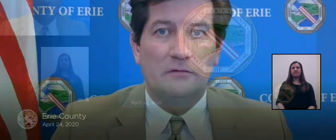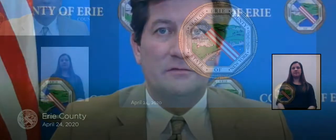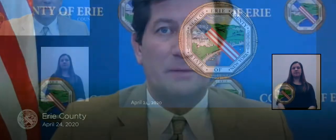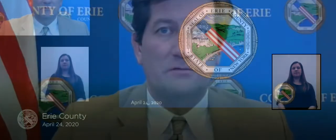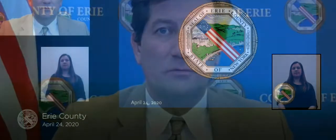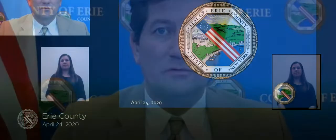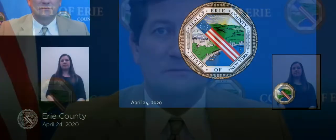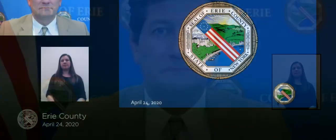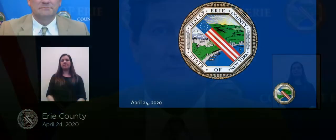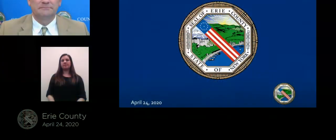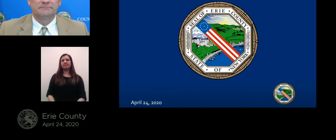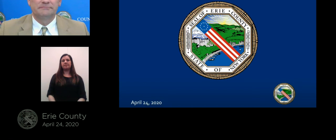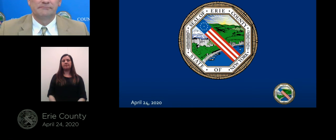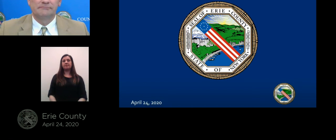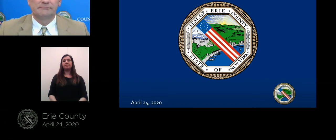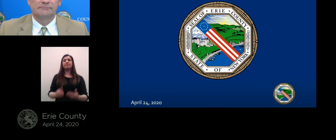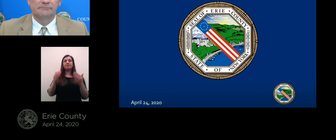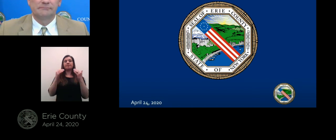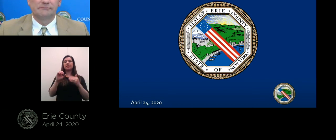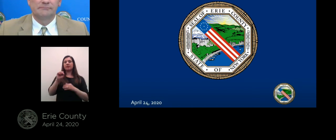Stephen of Spectrum News.